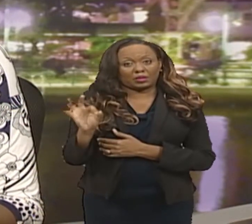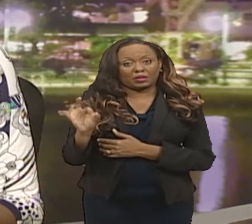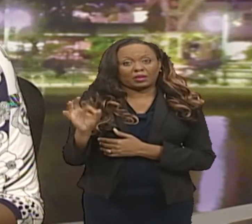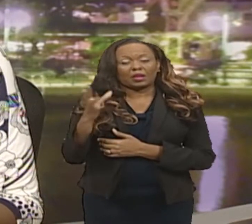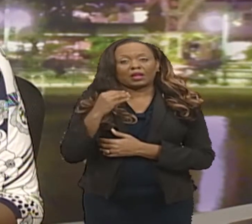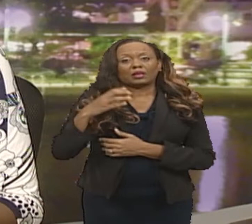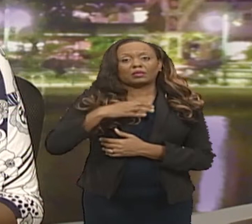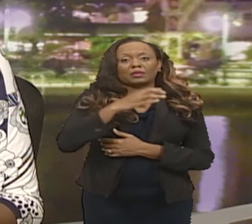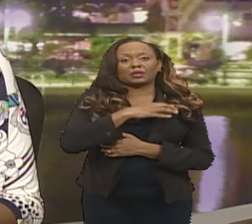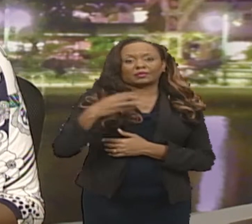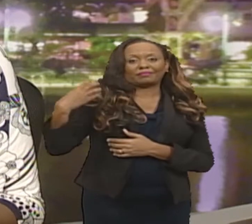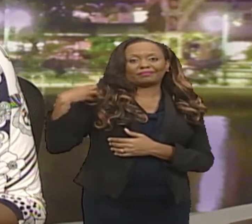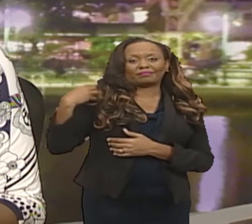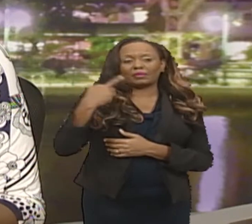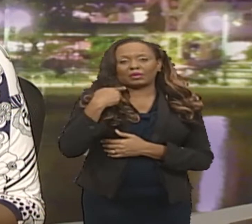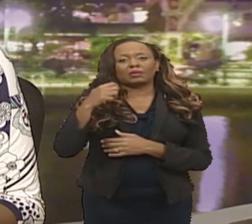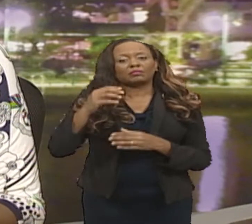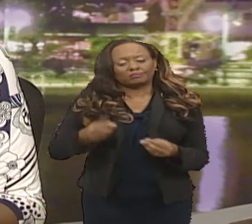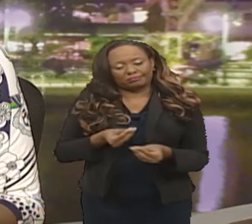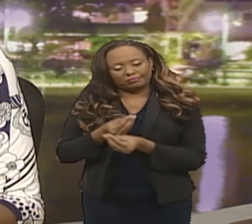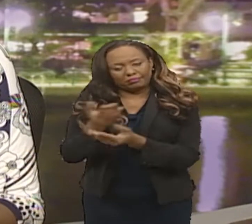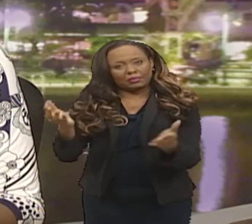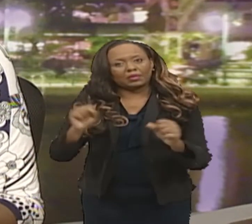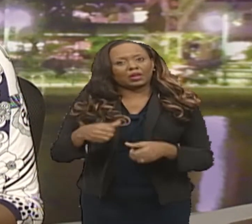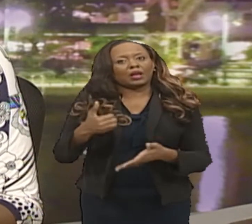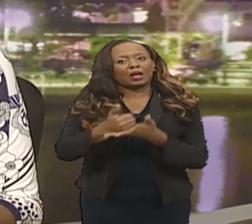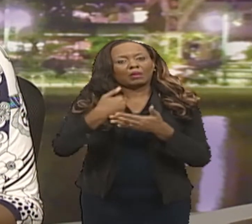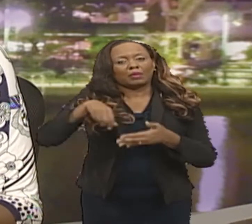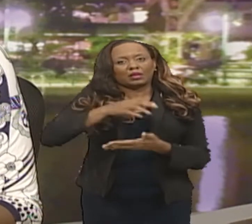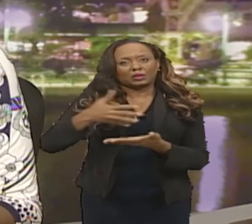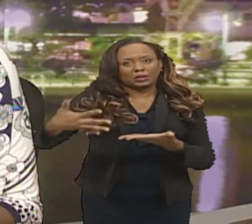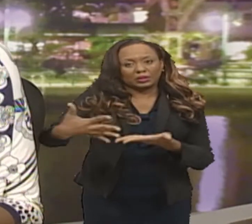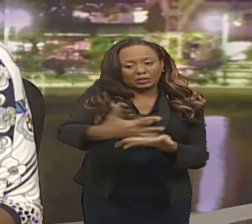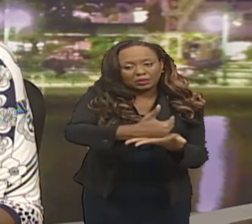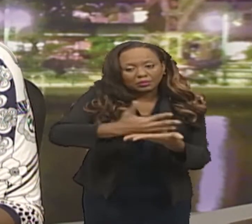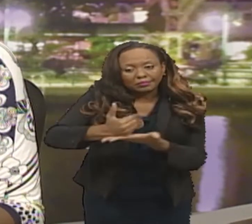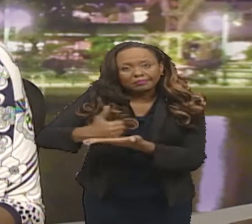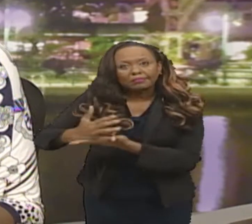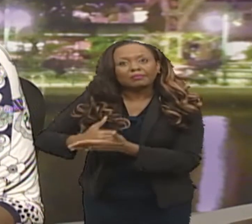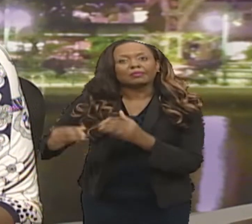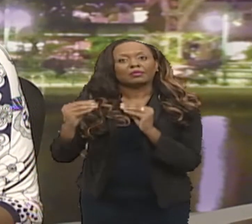Humphrey, says the contribution can help Barbados earn more in that sector.